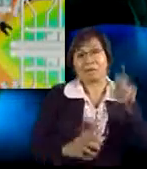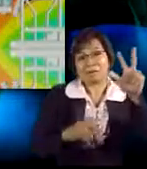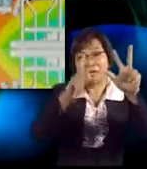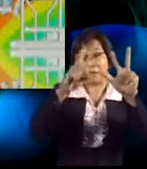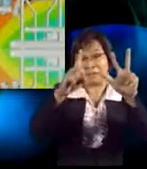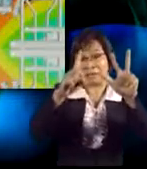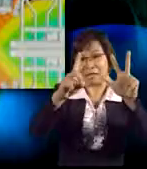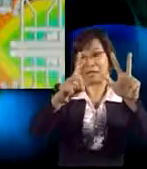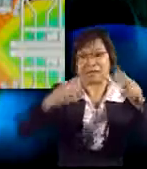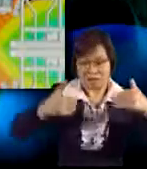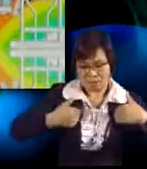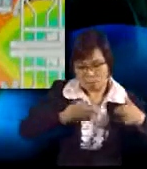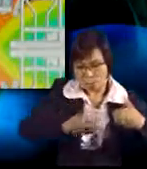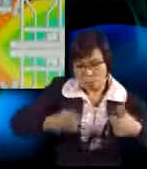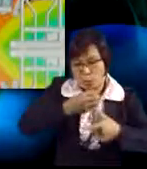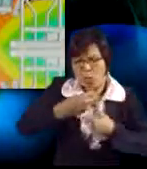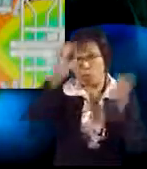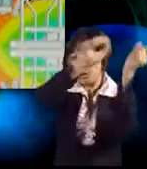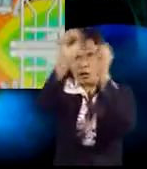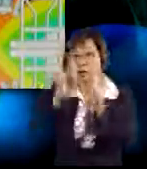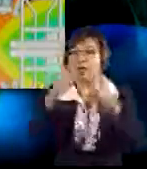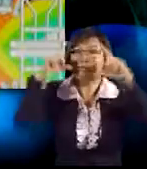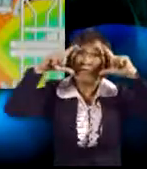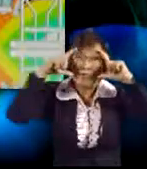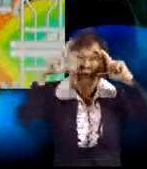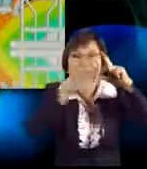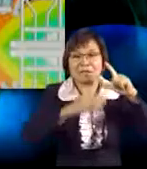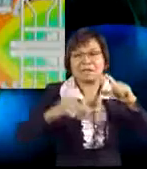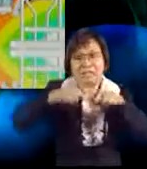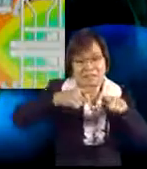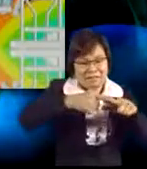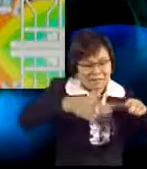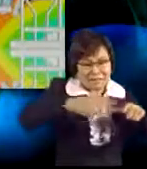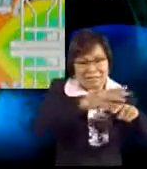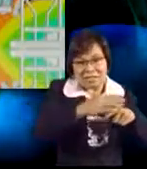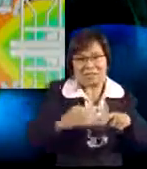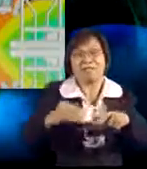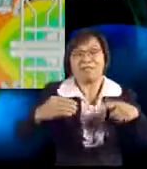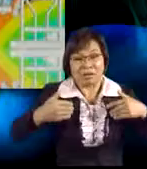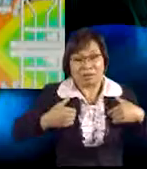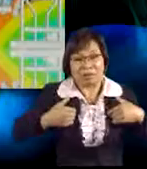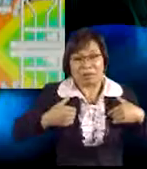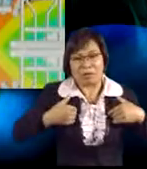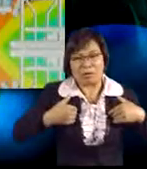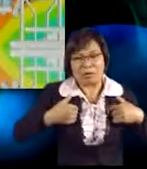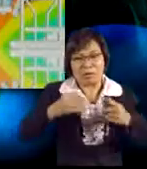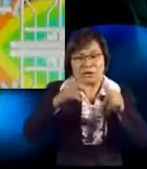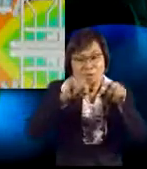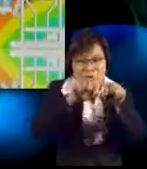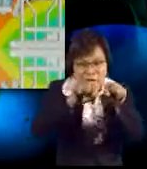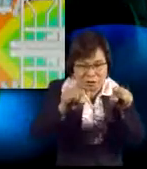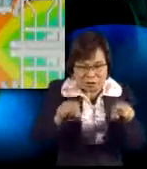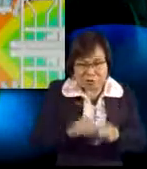Three-dimensional is an object or shape that has faces, edges, and vertices, with the exception of a shape named